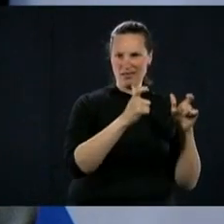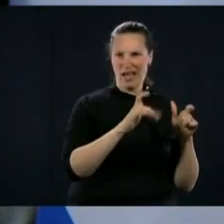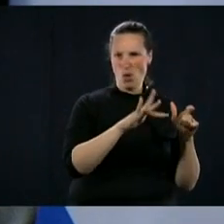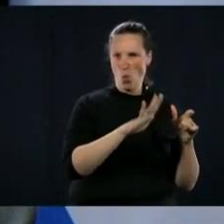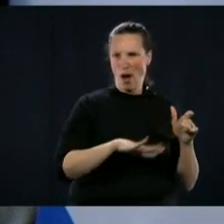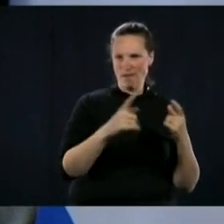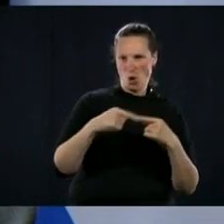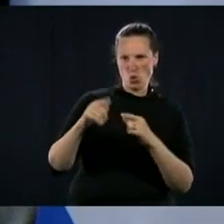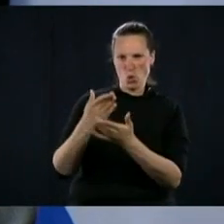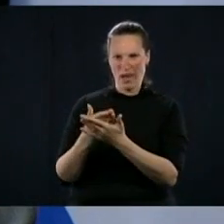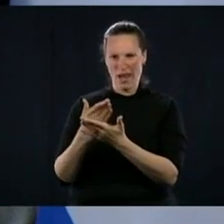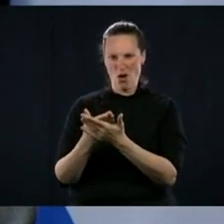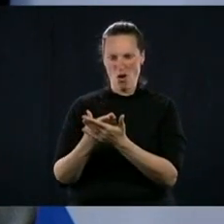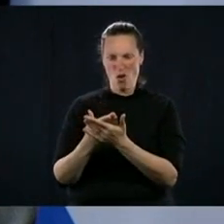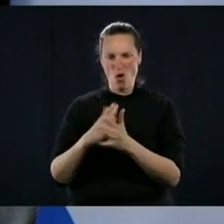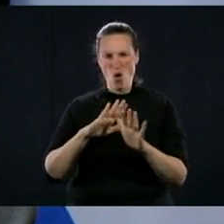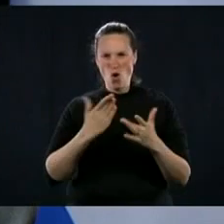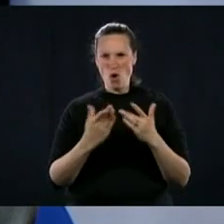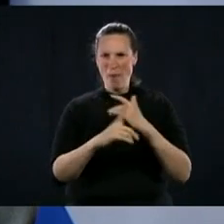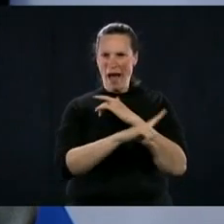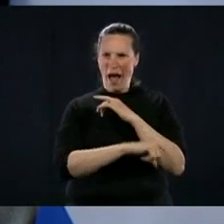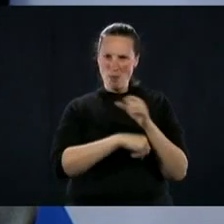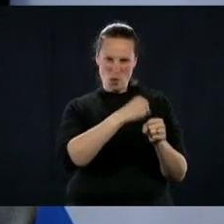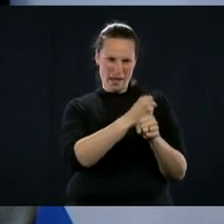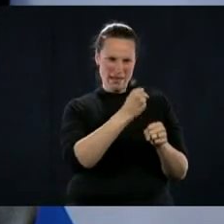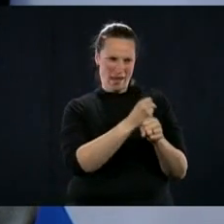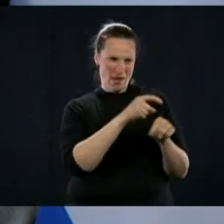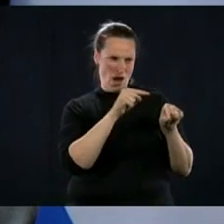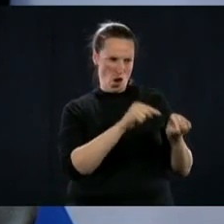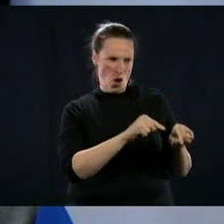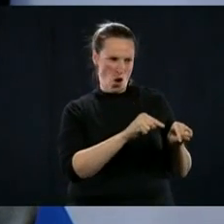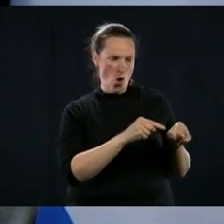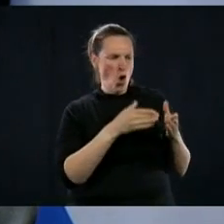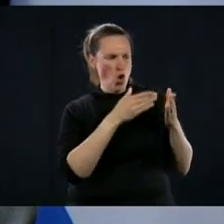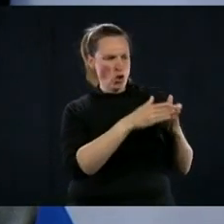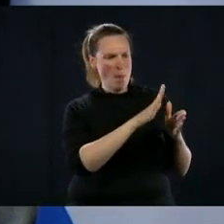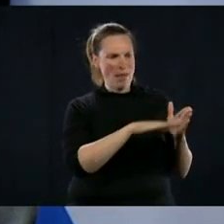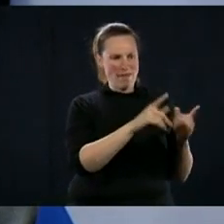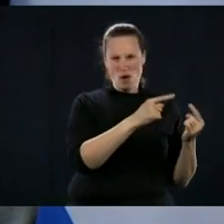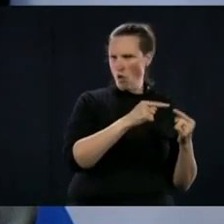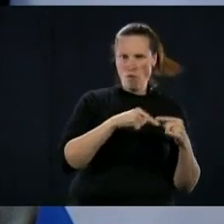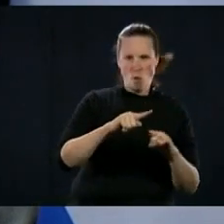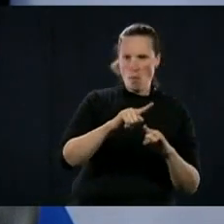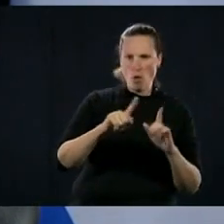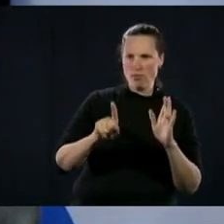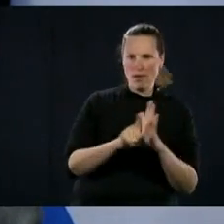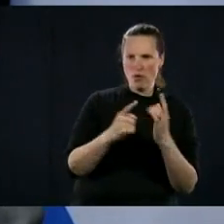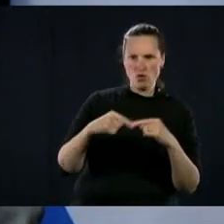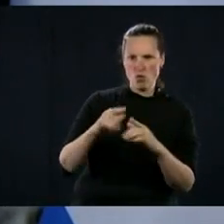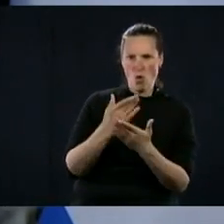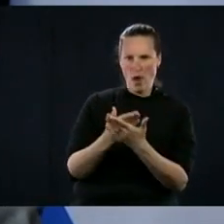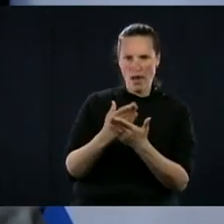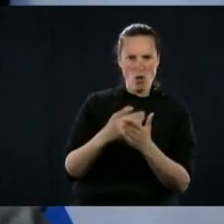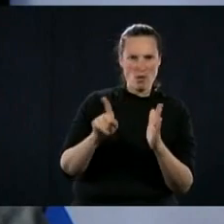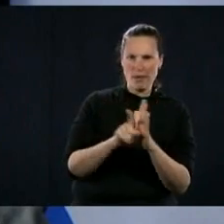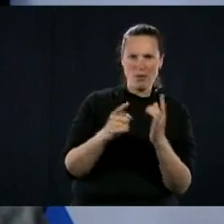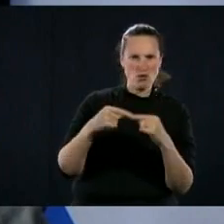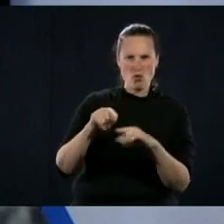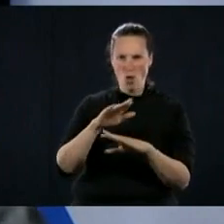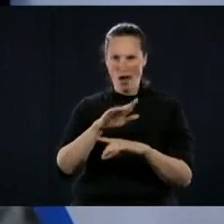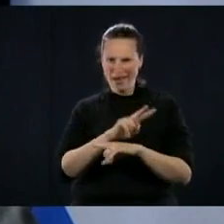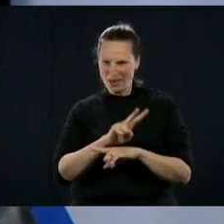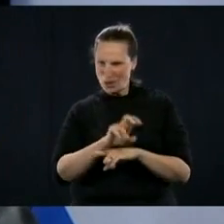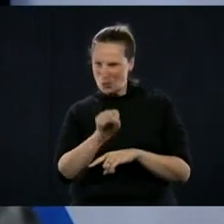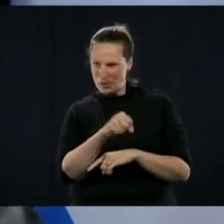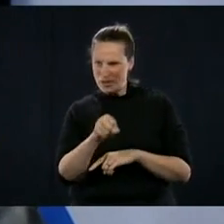the elderly. Are you asking the CHSLD staff and residences to not send their children to school or daycare?